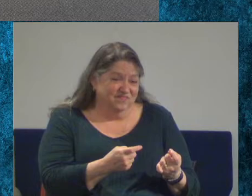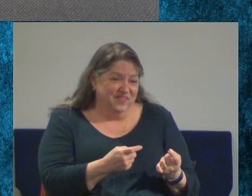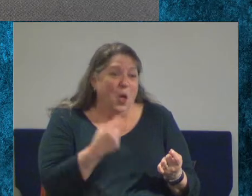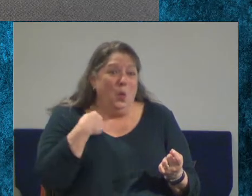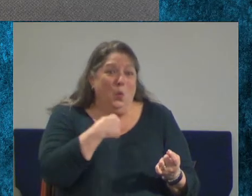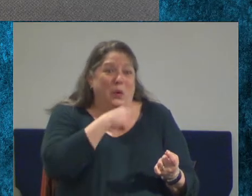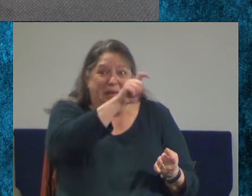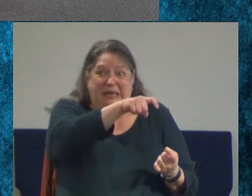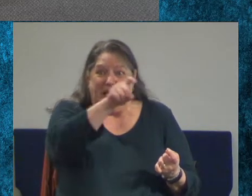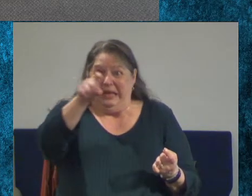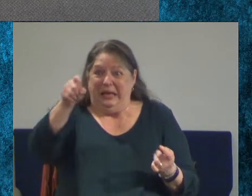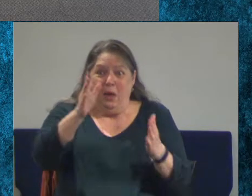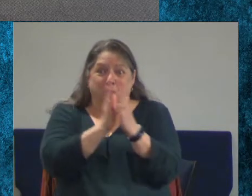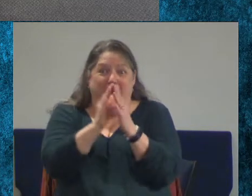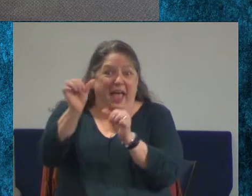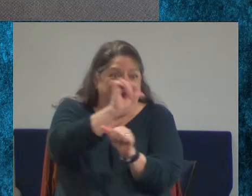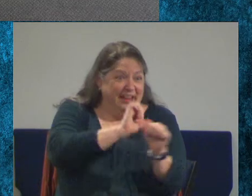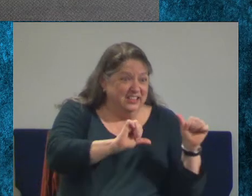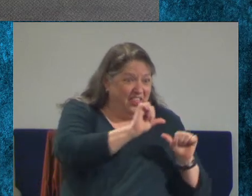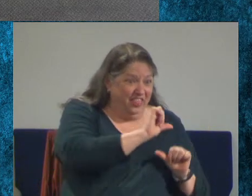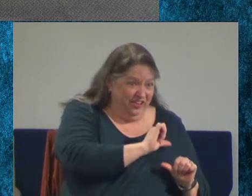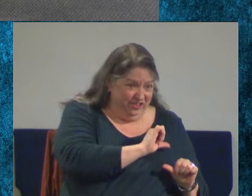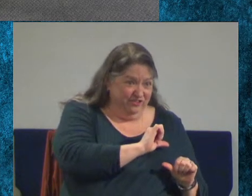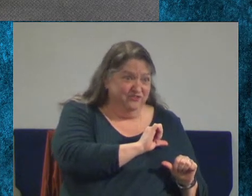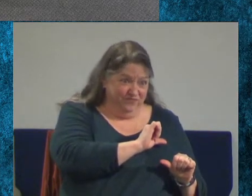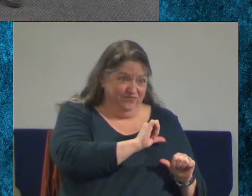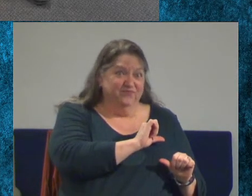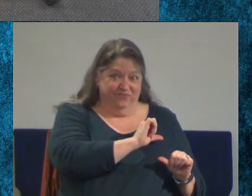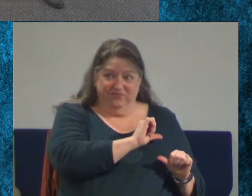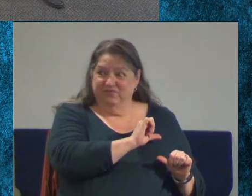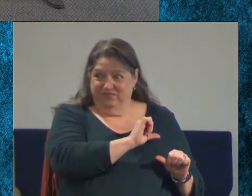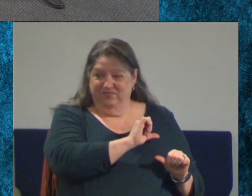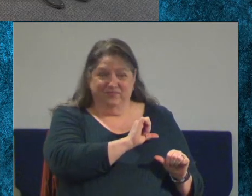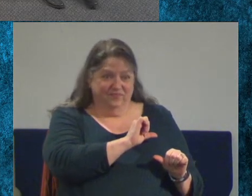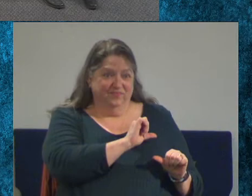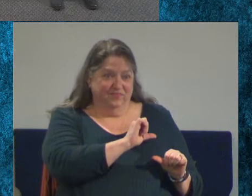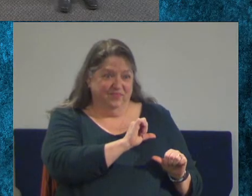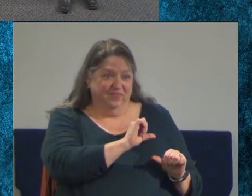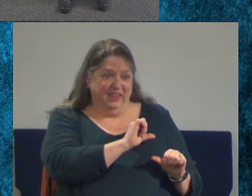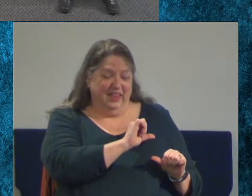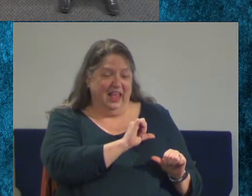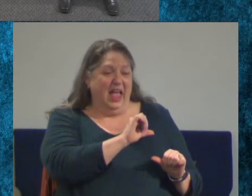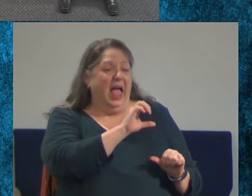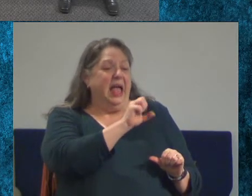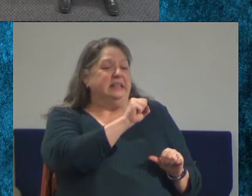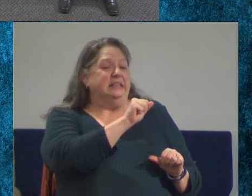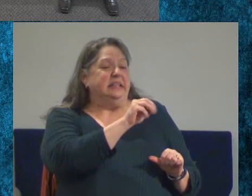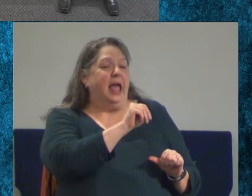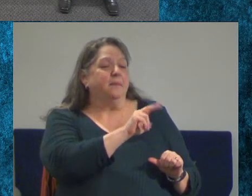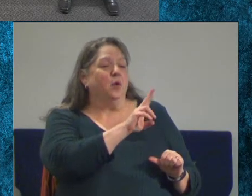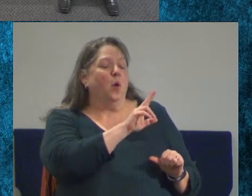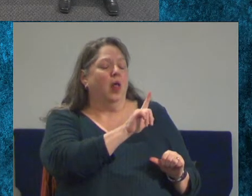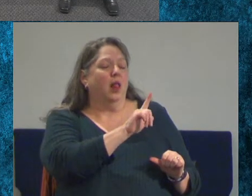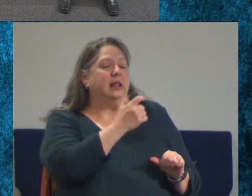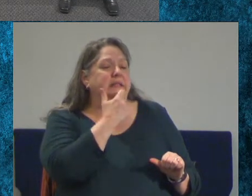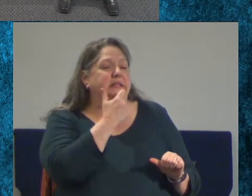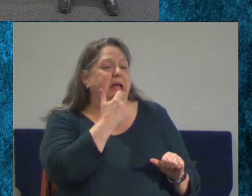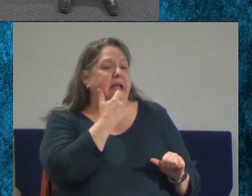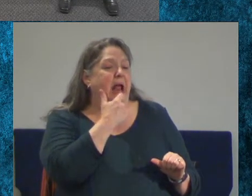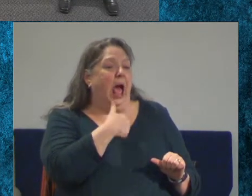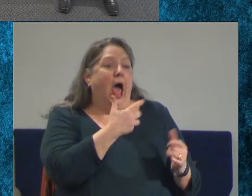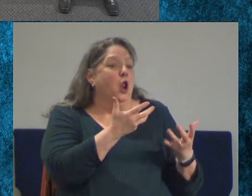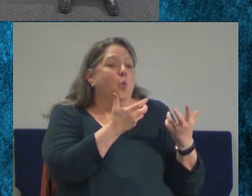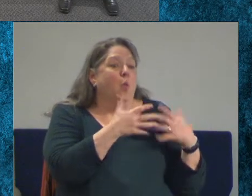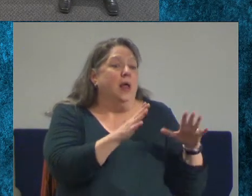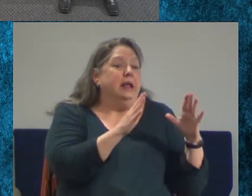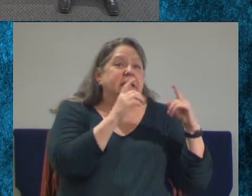He says, 1 Samuel 12:23, he says, God forbid that I should sin against him. God